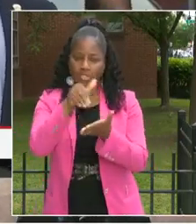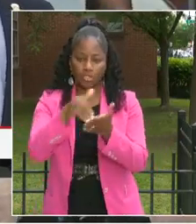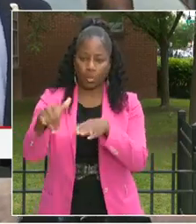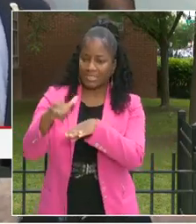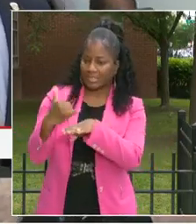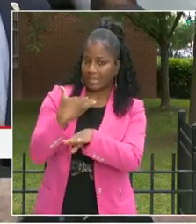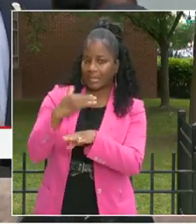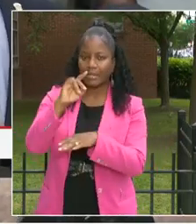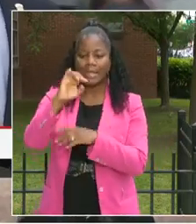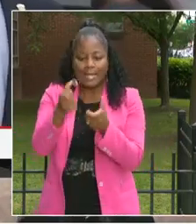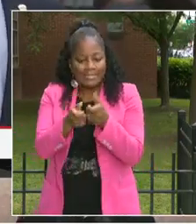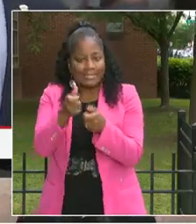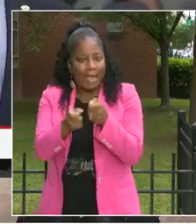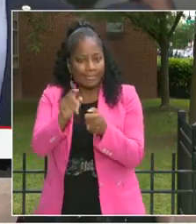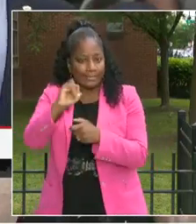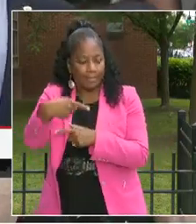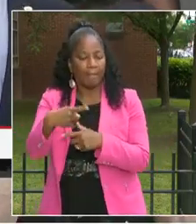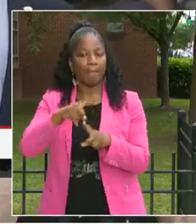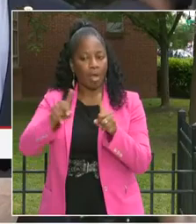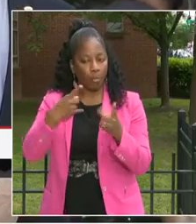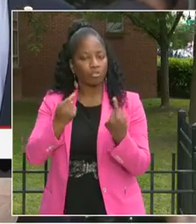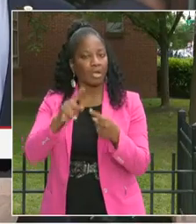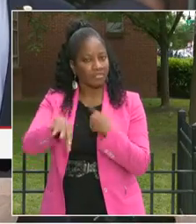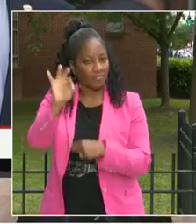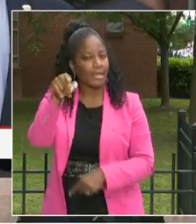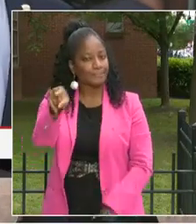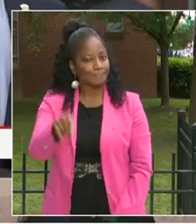tip. Right now we are seeking to locate him.